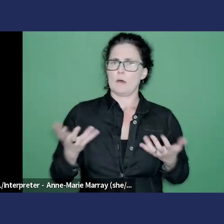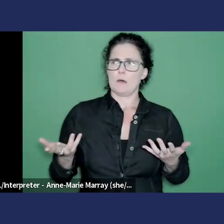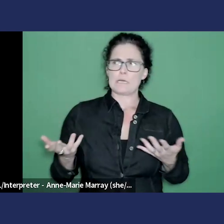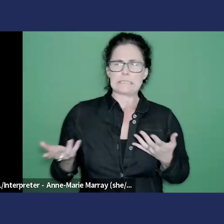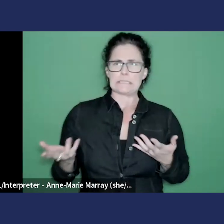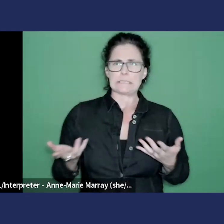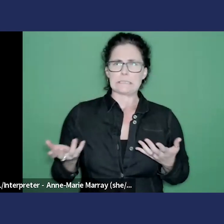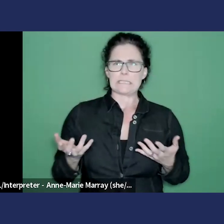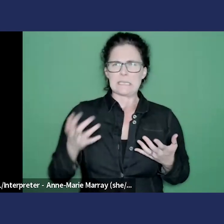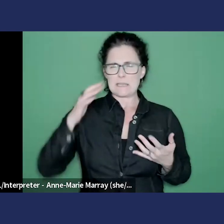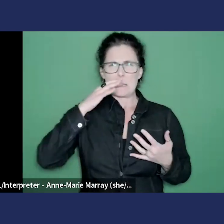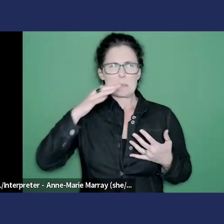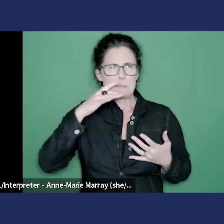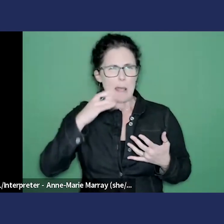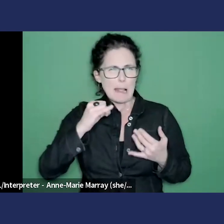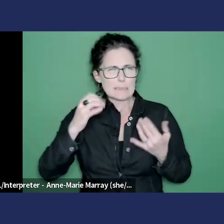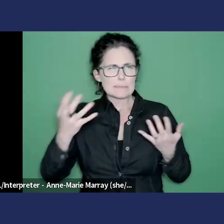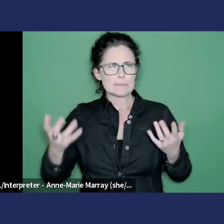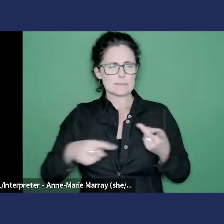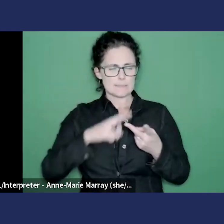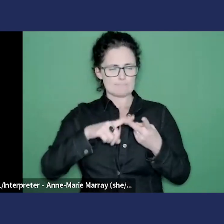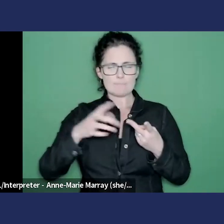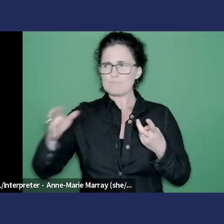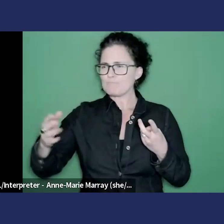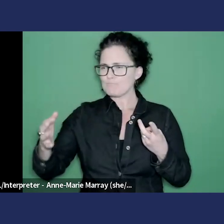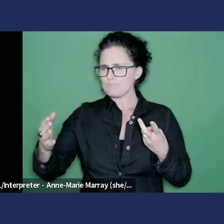The smells, the